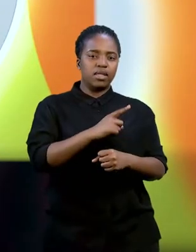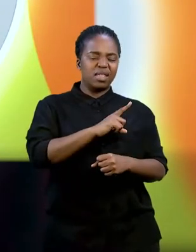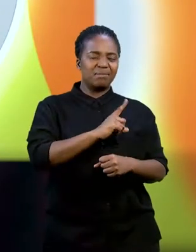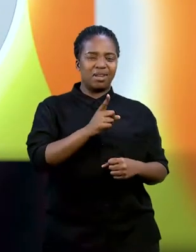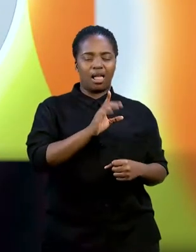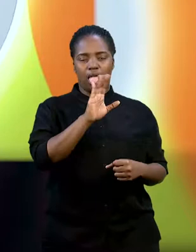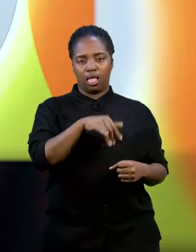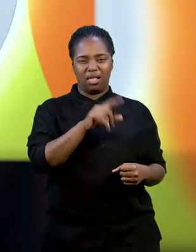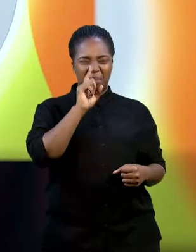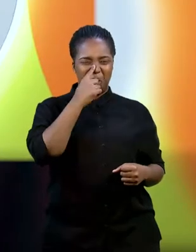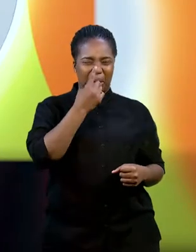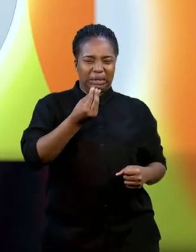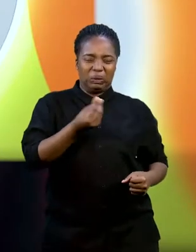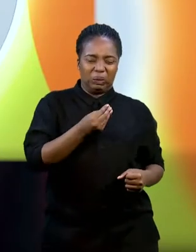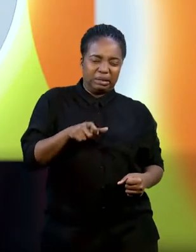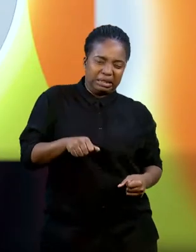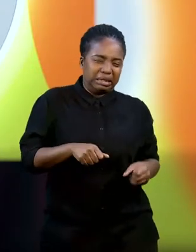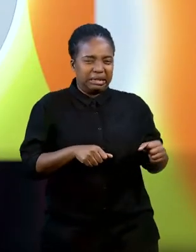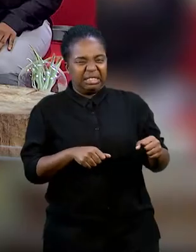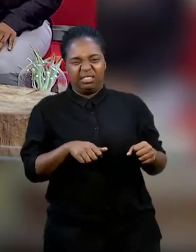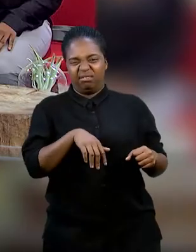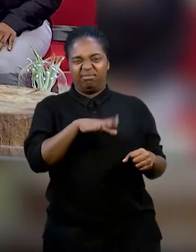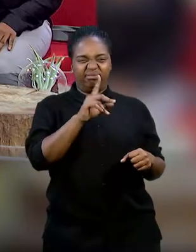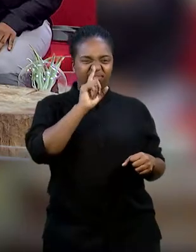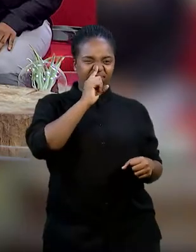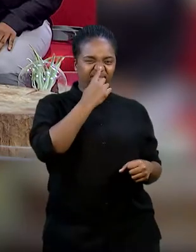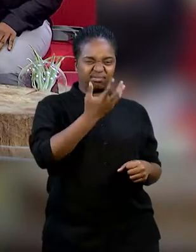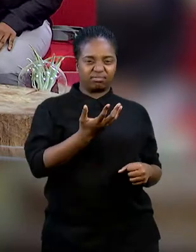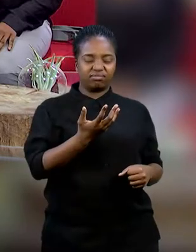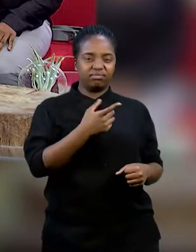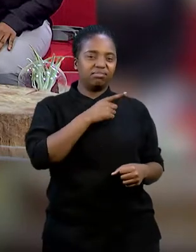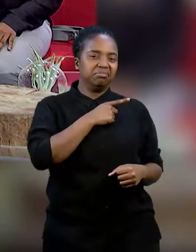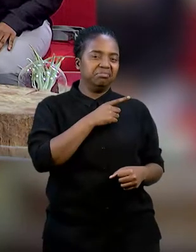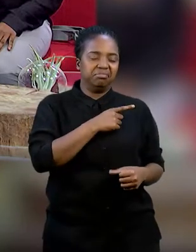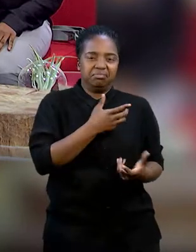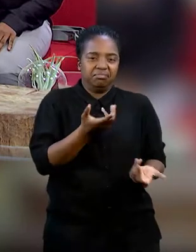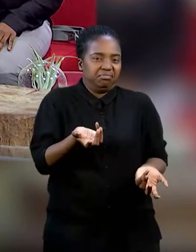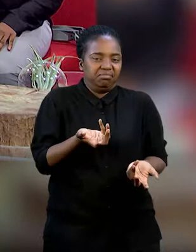physio, I'm bored, and I'm able to go. So ke bona gore ke batlisise